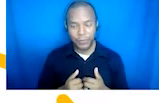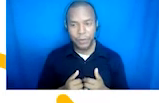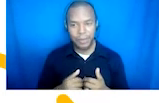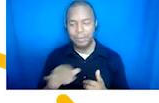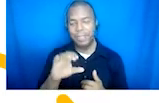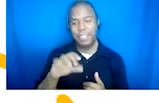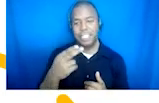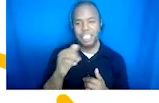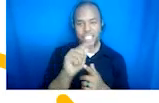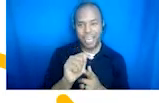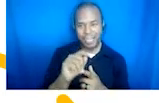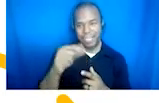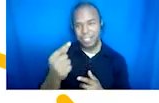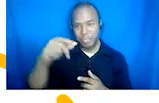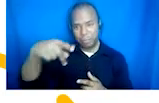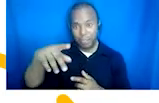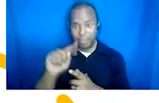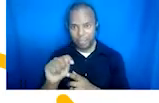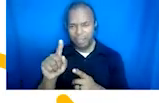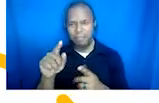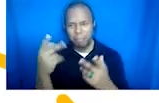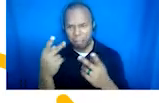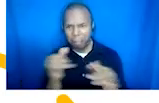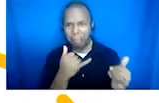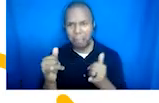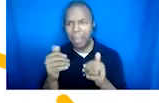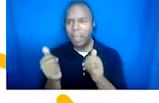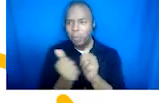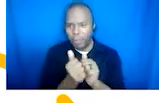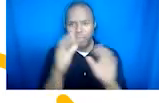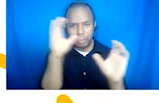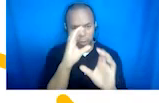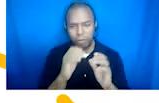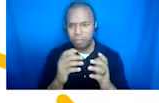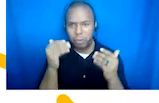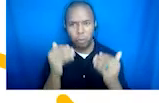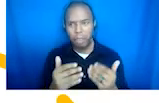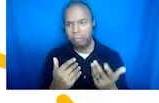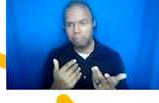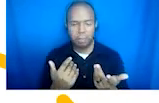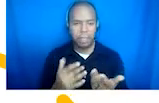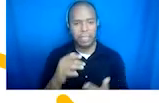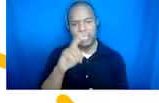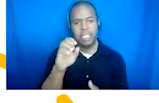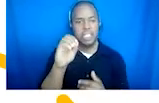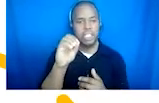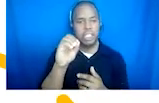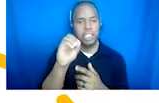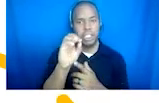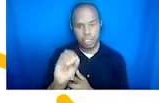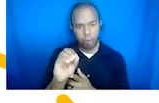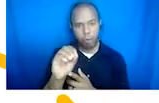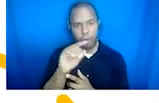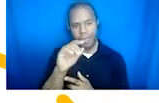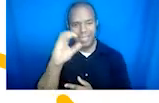the search, right? And go in and click just by zero cost text. Click by asynchronous